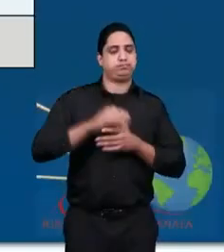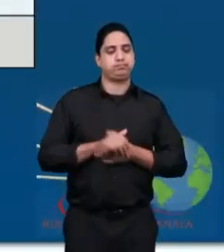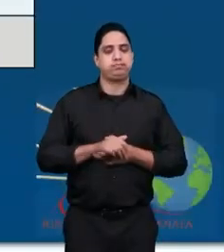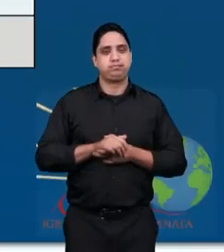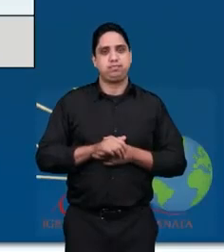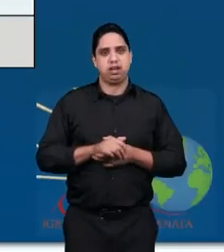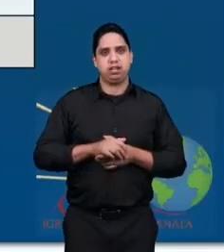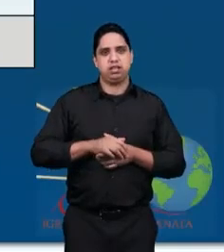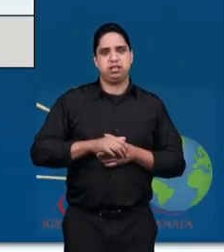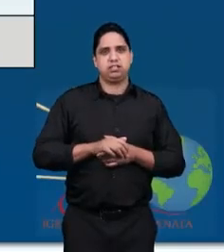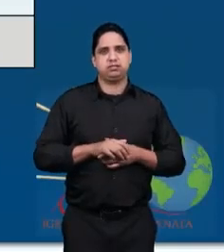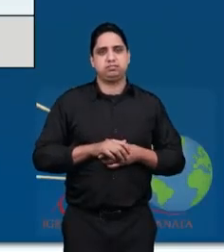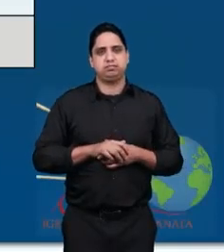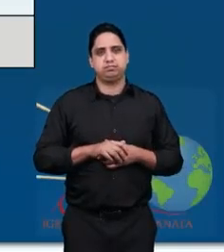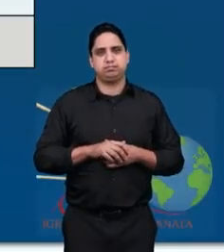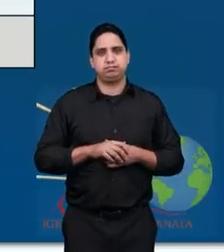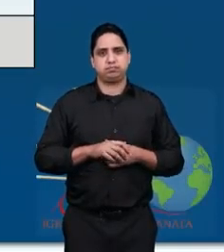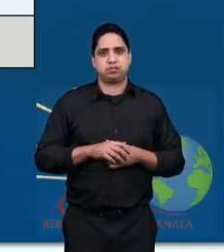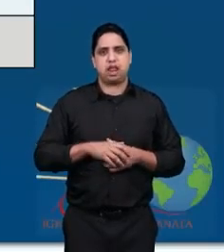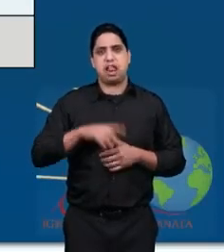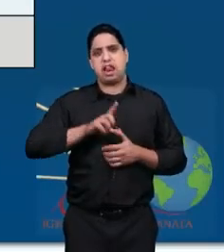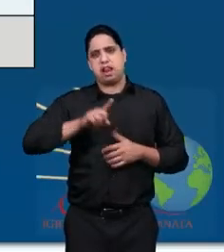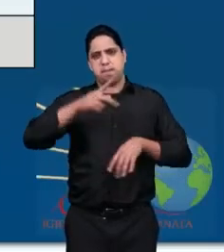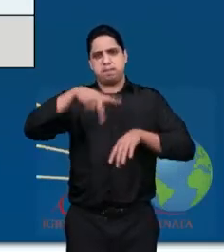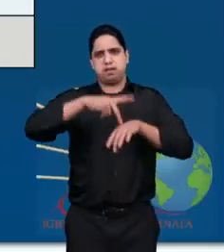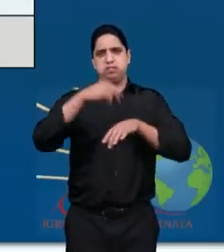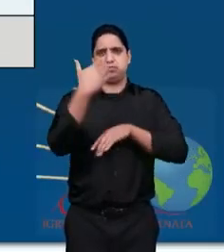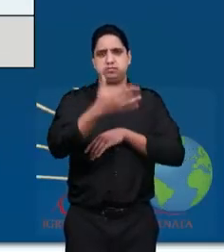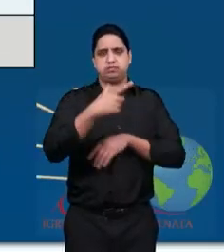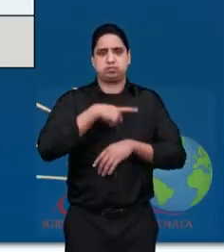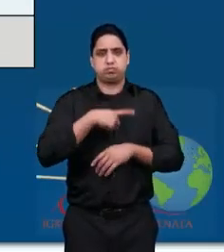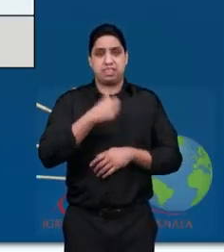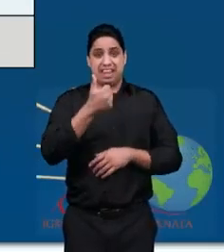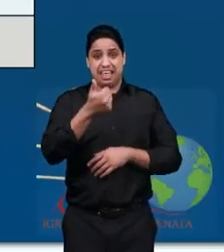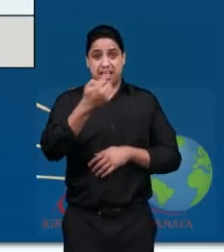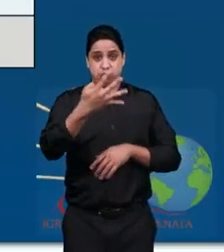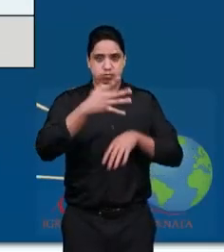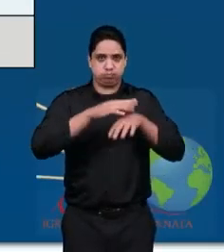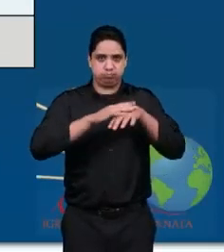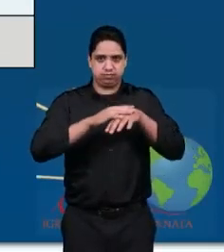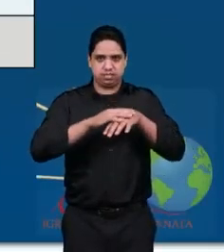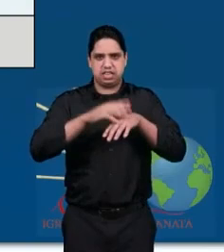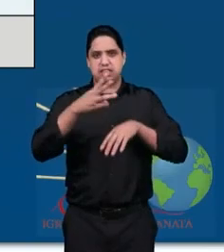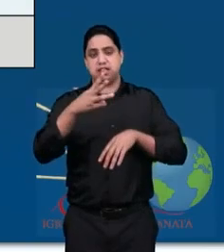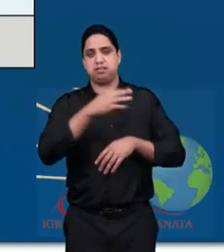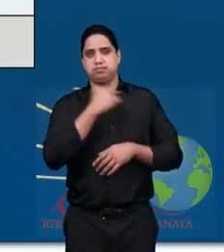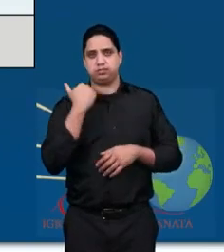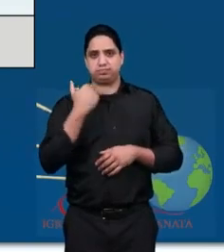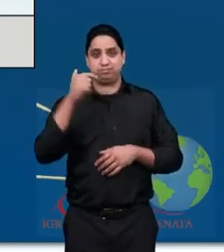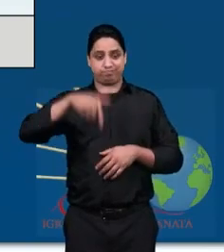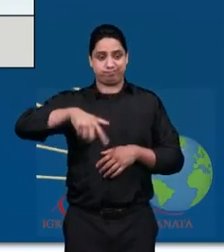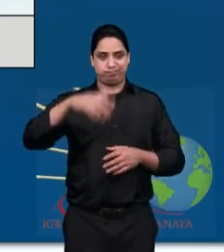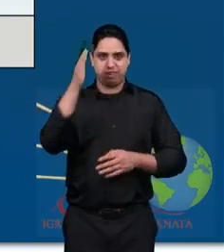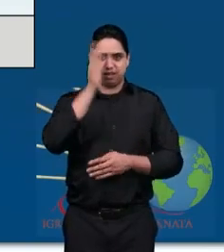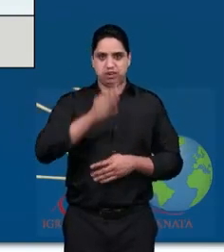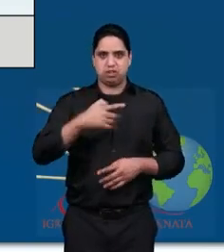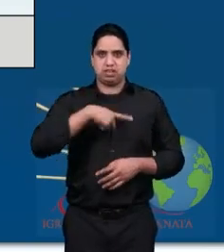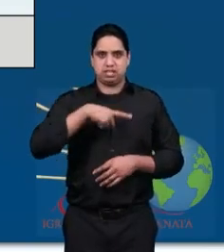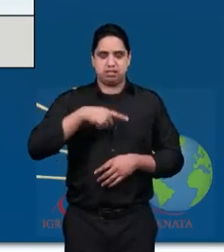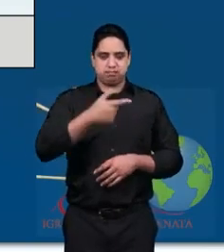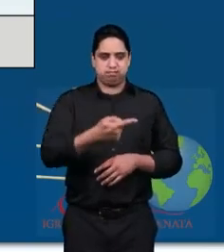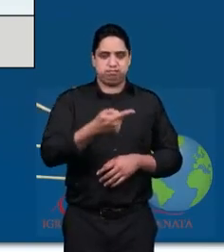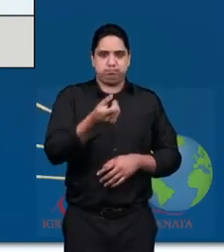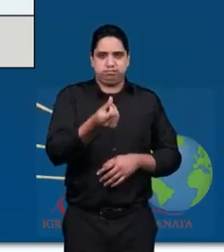only have 14 people sick and 3 deaths, while in Brazil we have 768 people